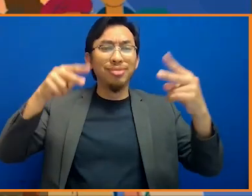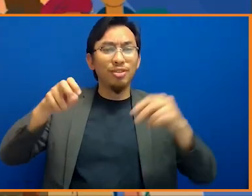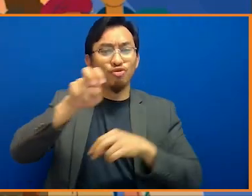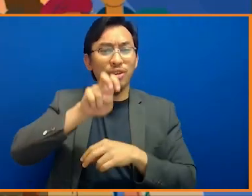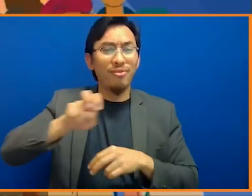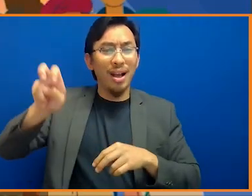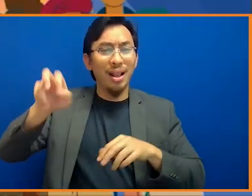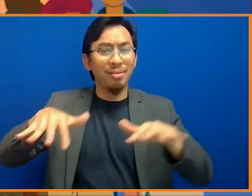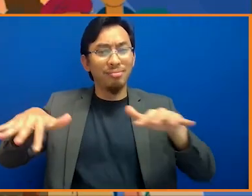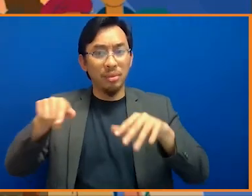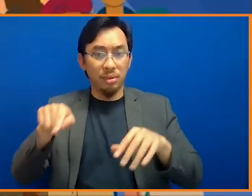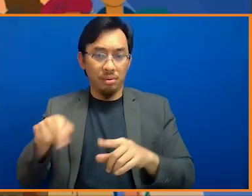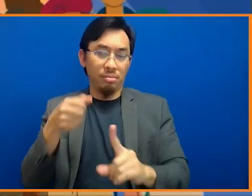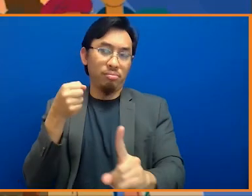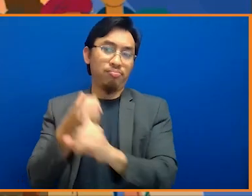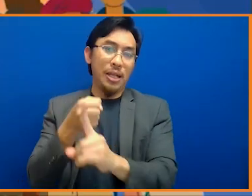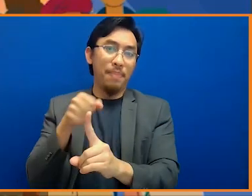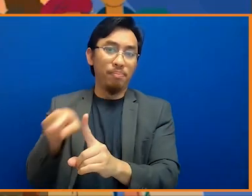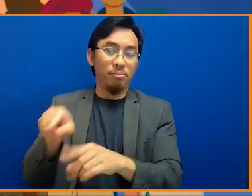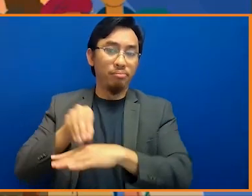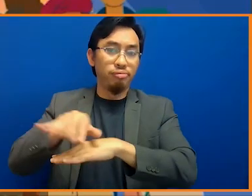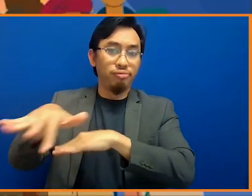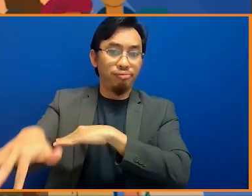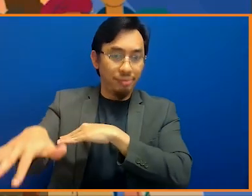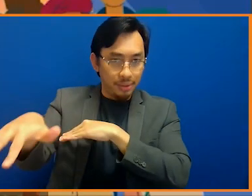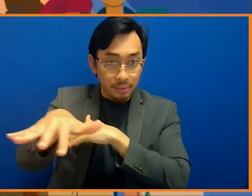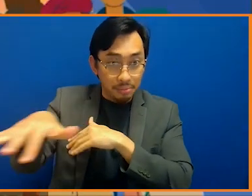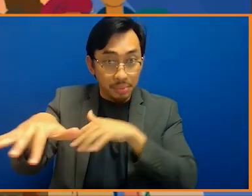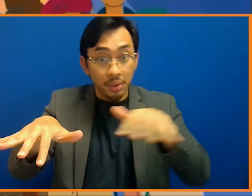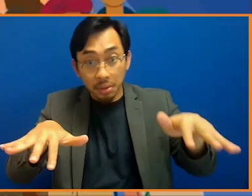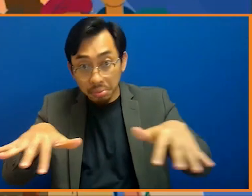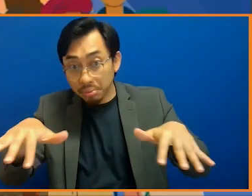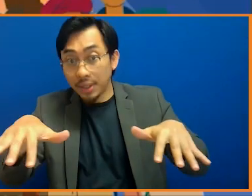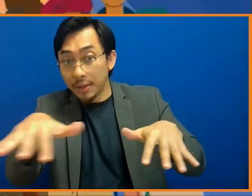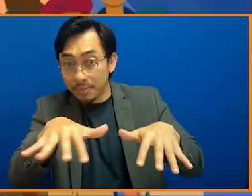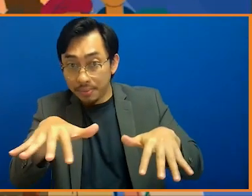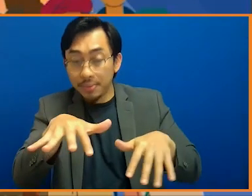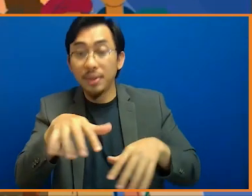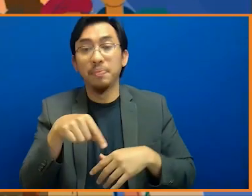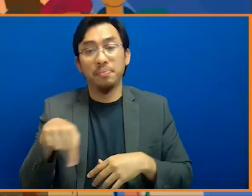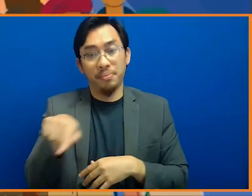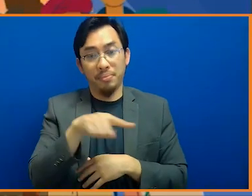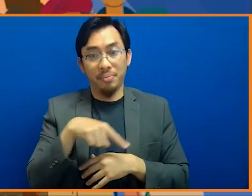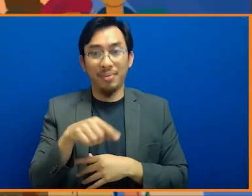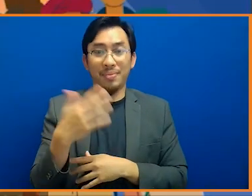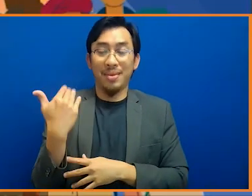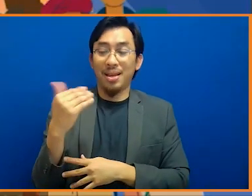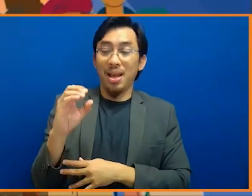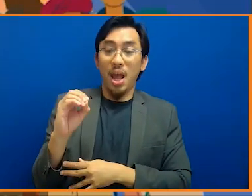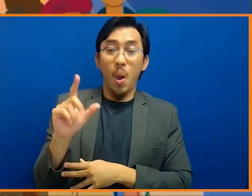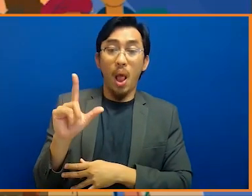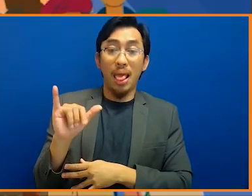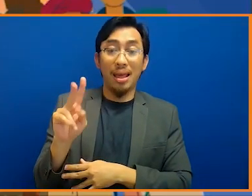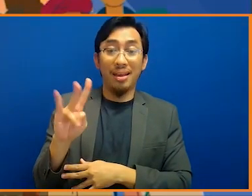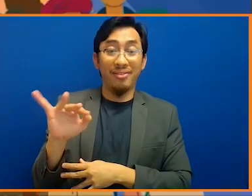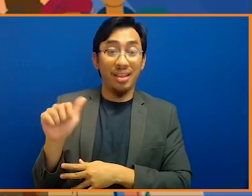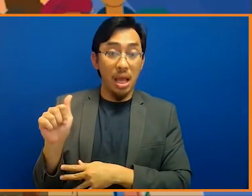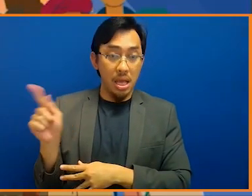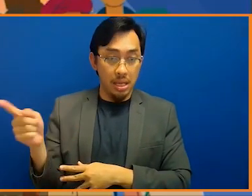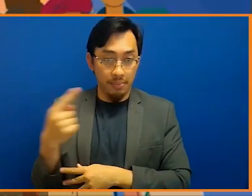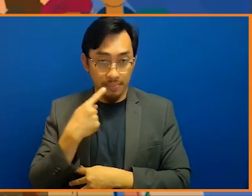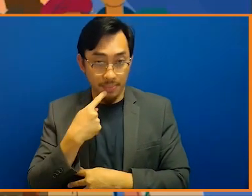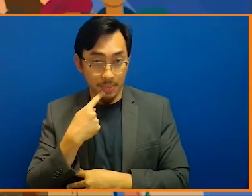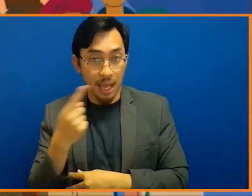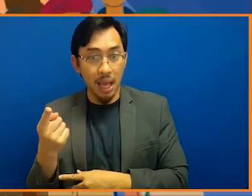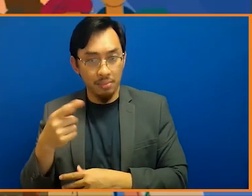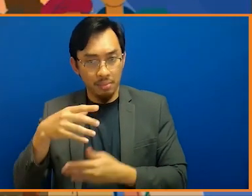a drill, we need to consider what it impacts to the local tourists, based on the lesson learned that Olivia told